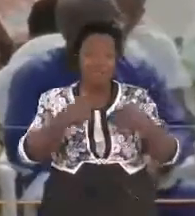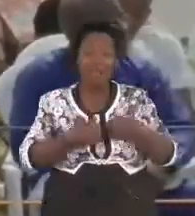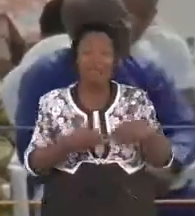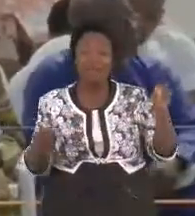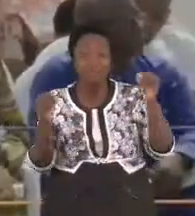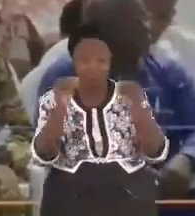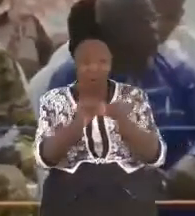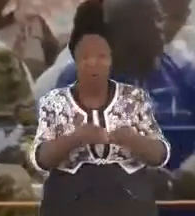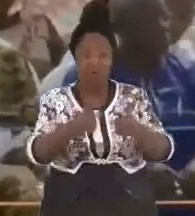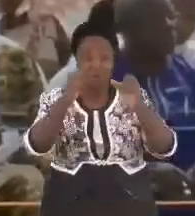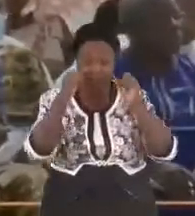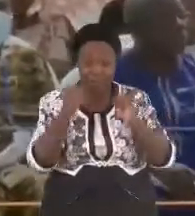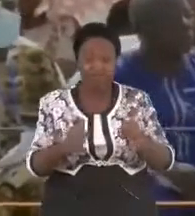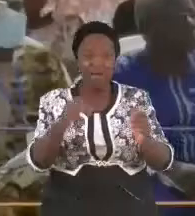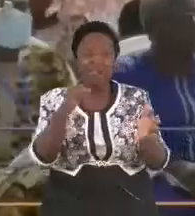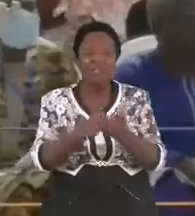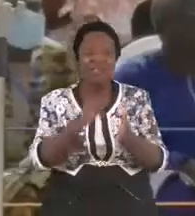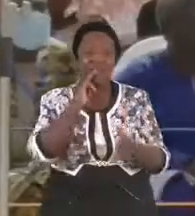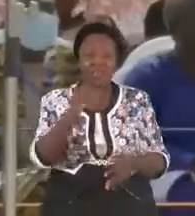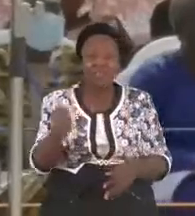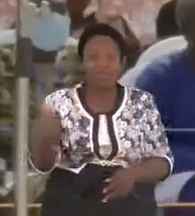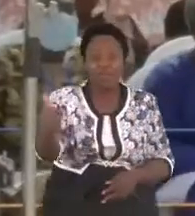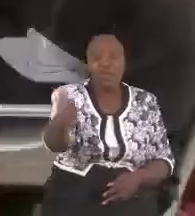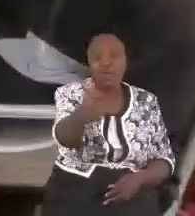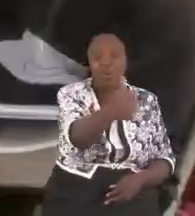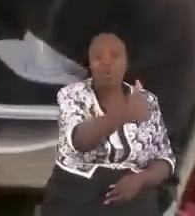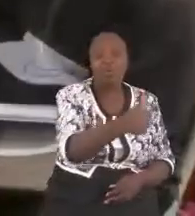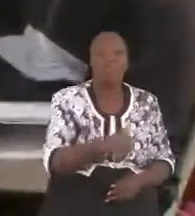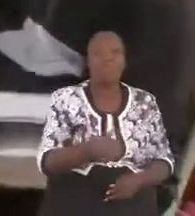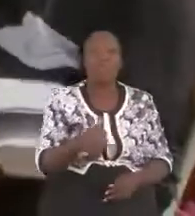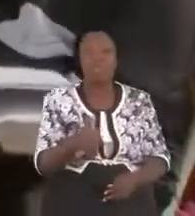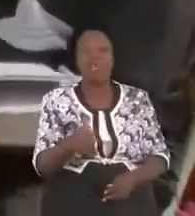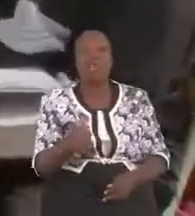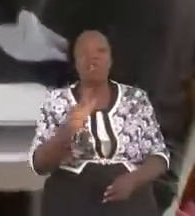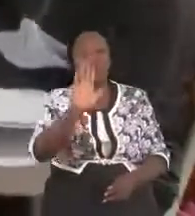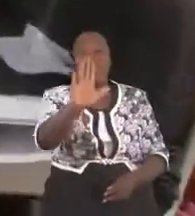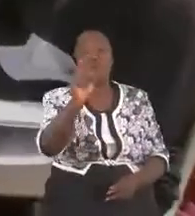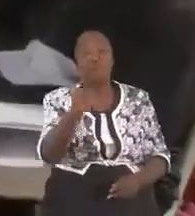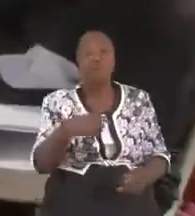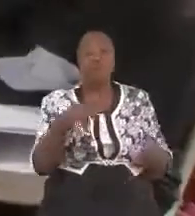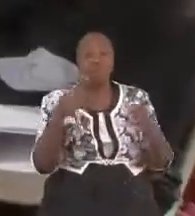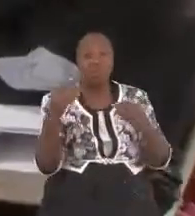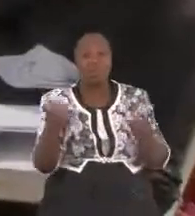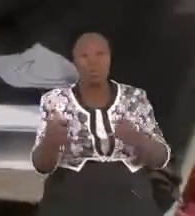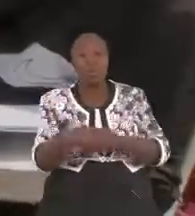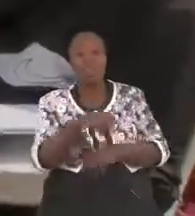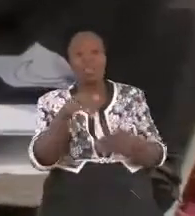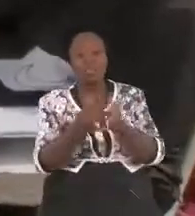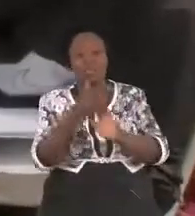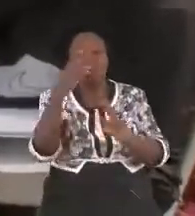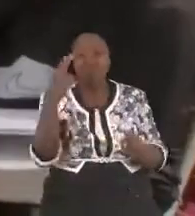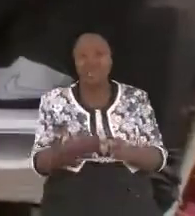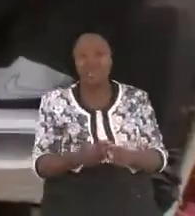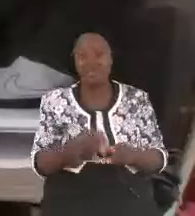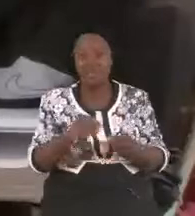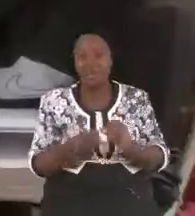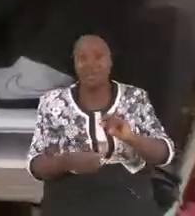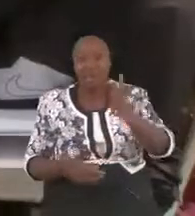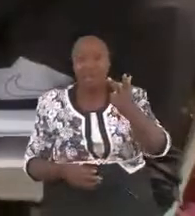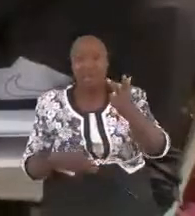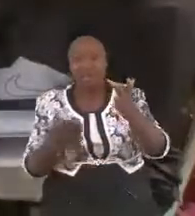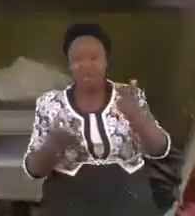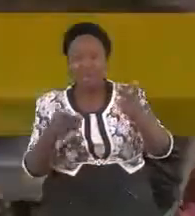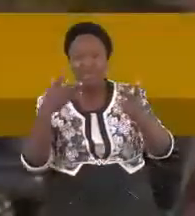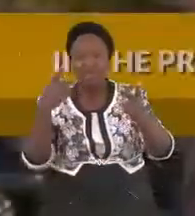yours today in Jesus' name. Look at number 3 there. Number 3 there, the